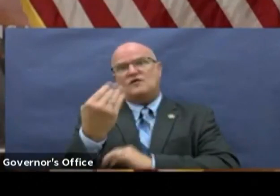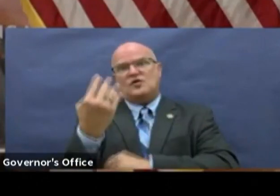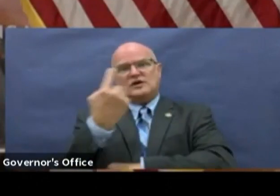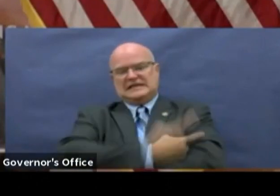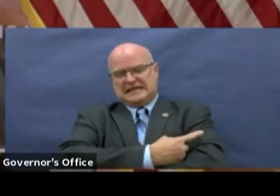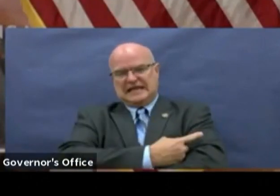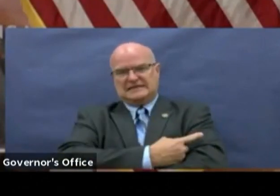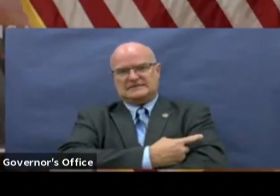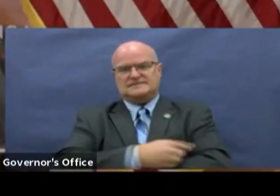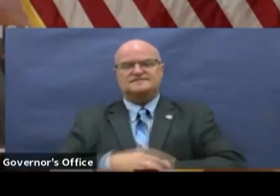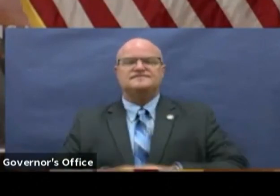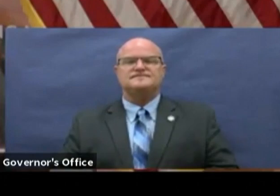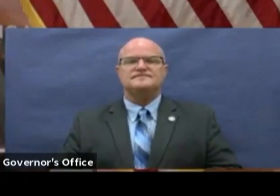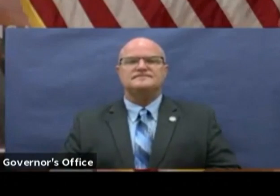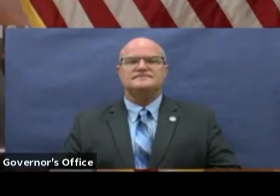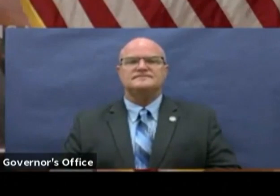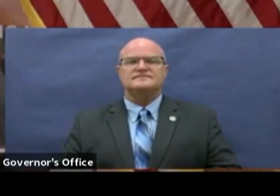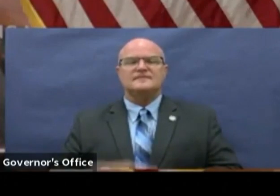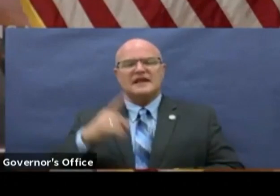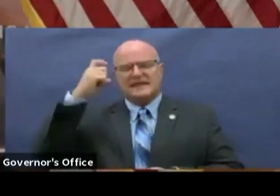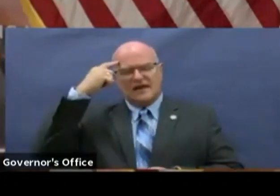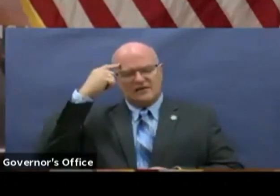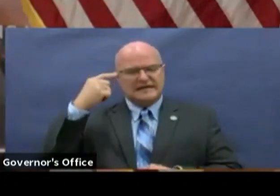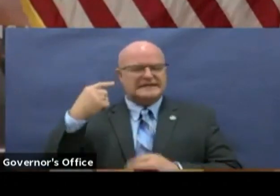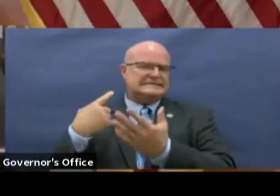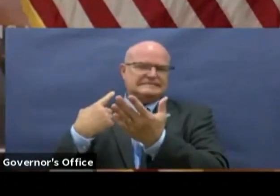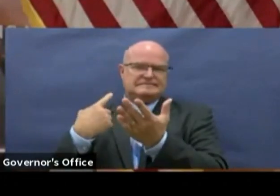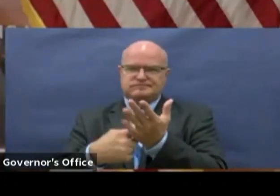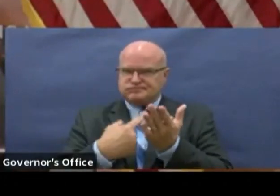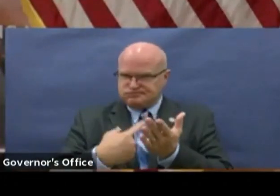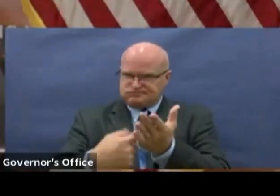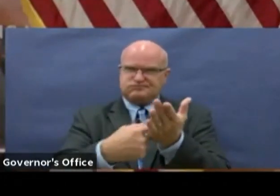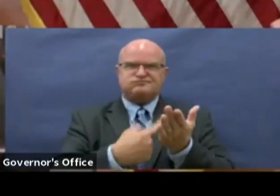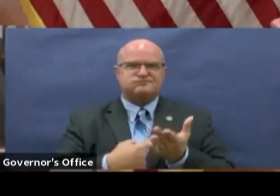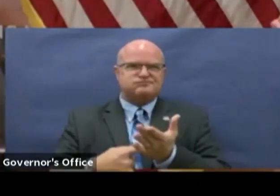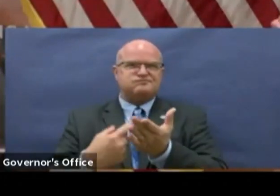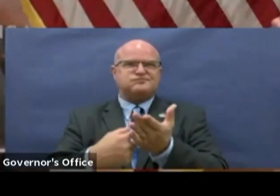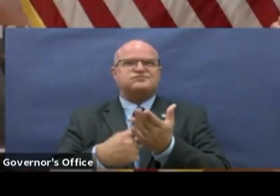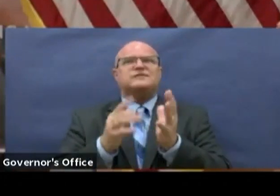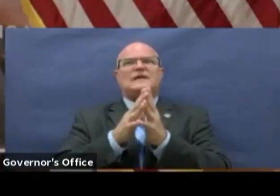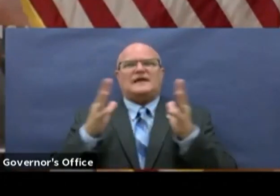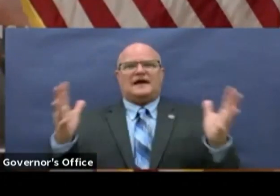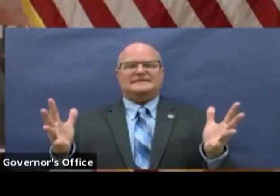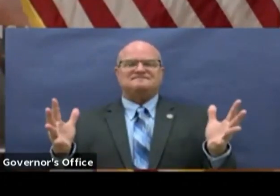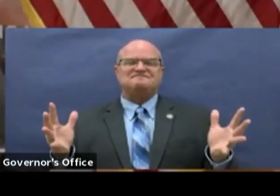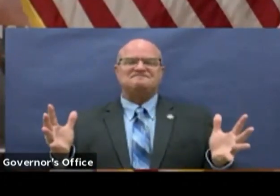matter. Well, there were a lot of discussions on that because the